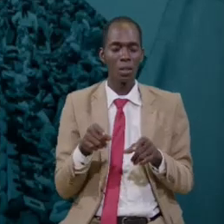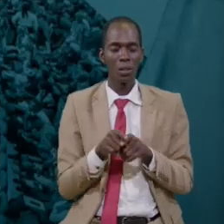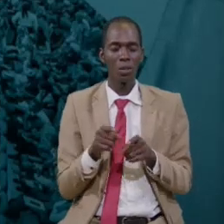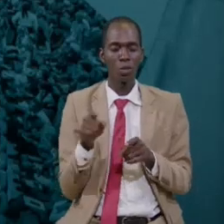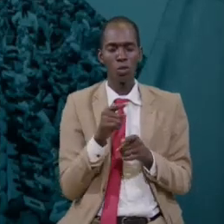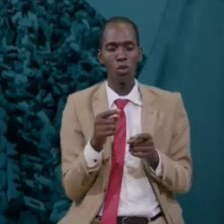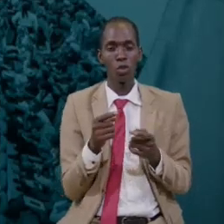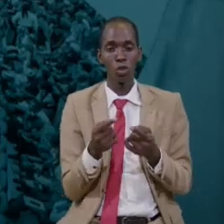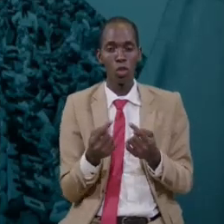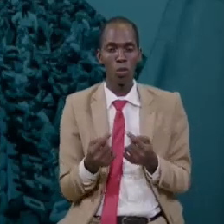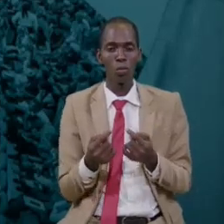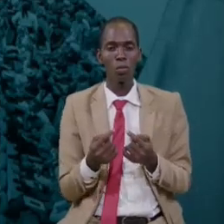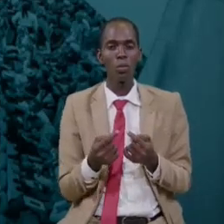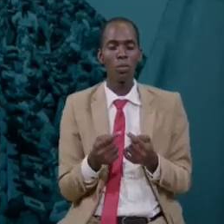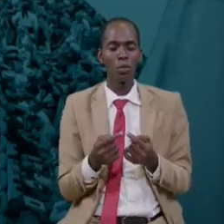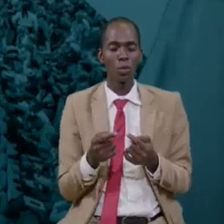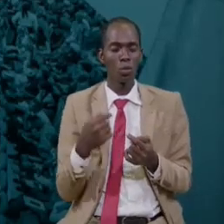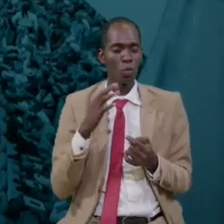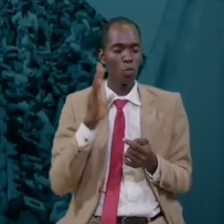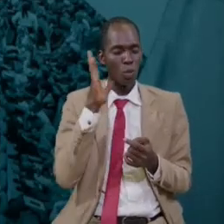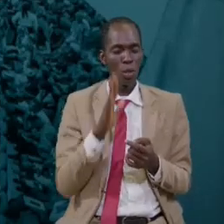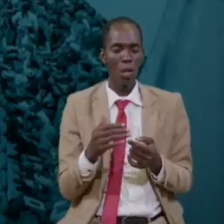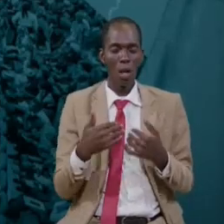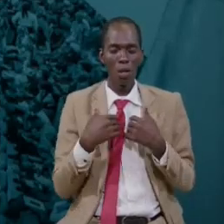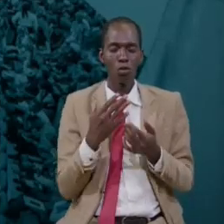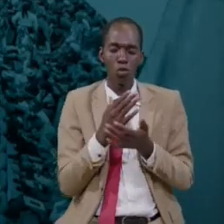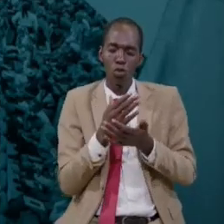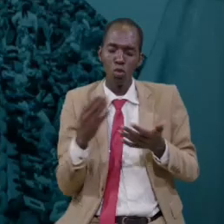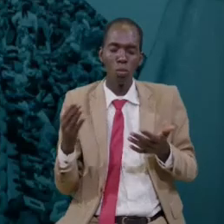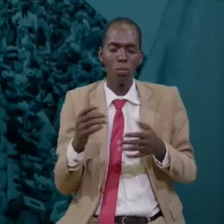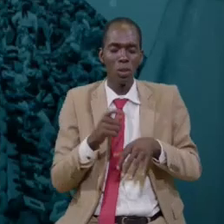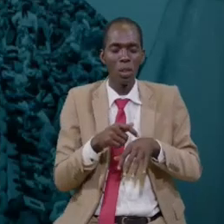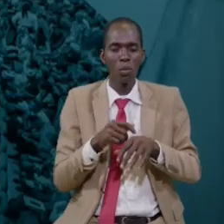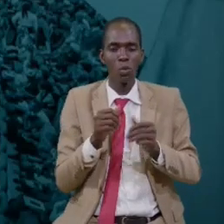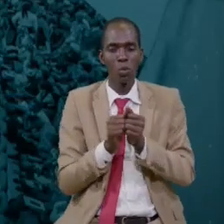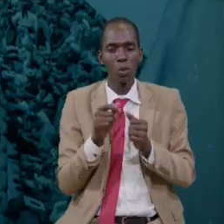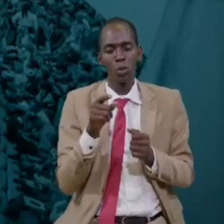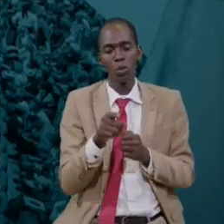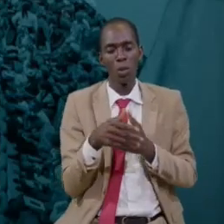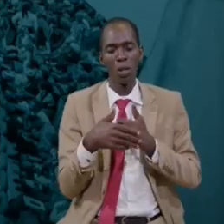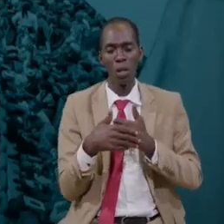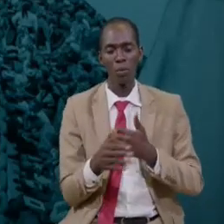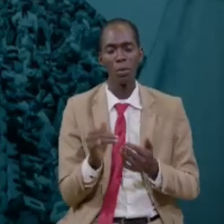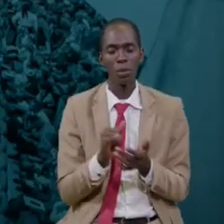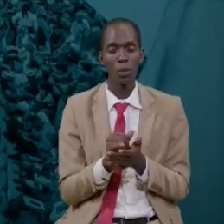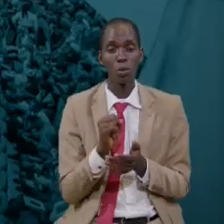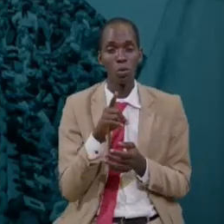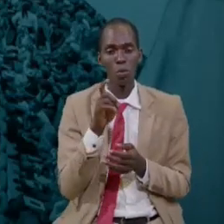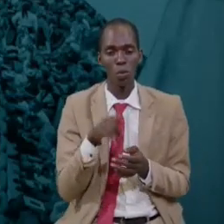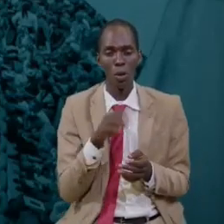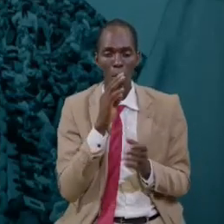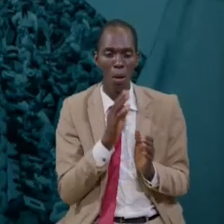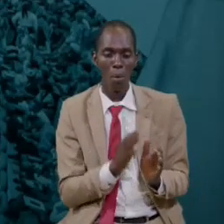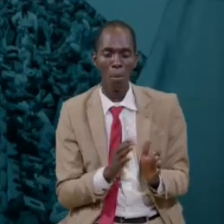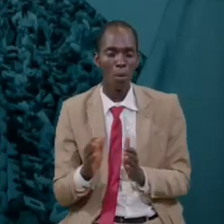you. After that, we join the crusade. So be prepared when you are coming. You will not need to go home again